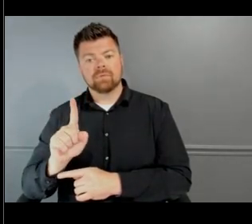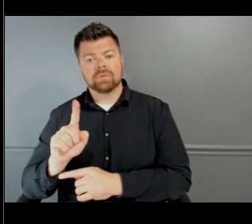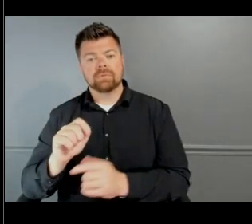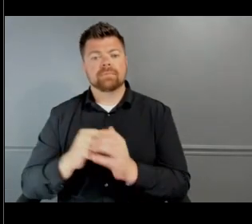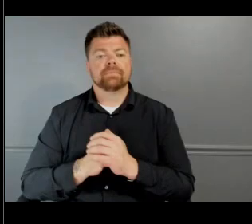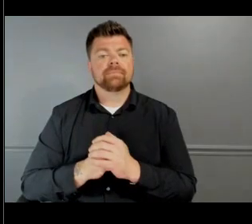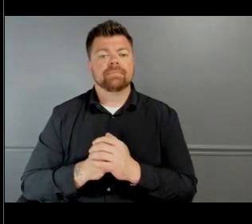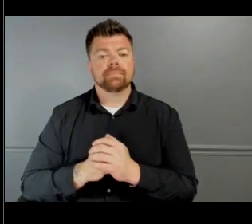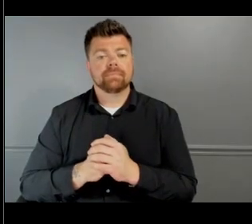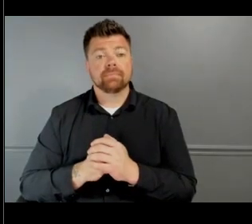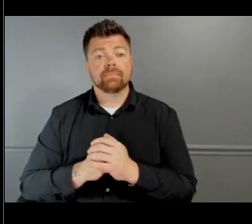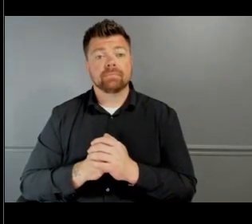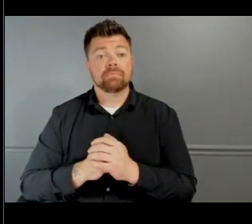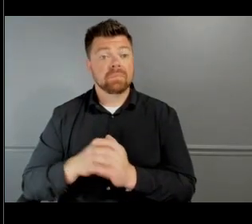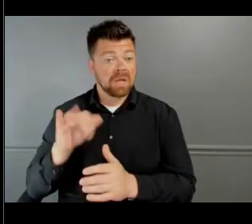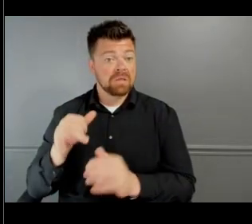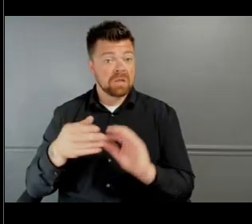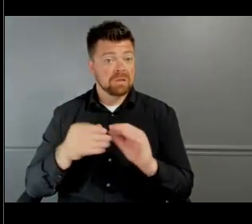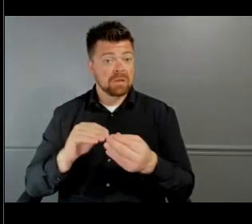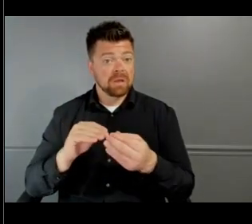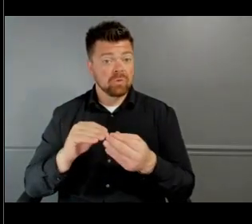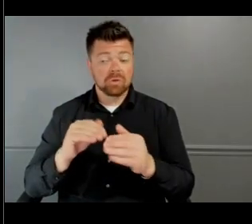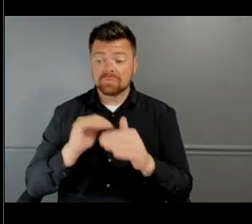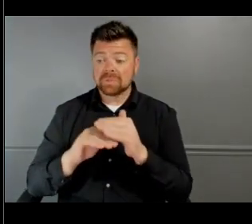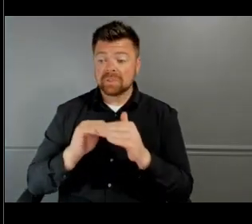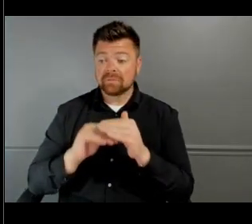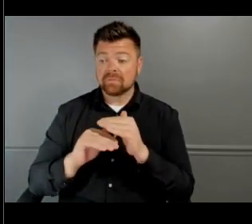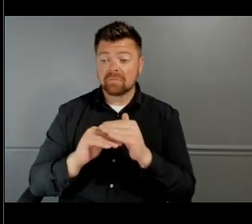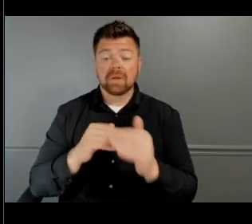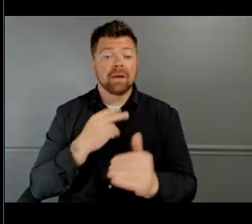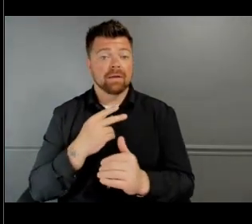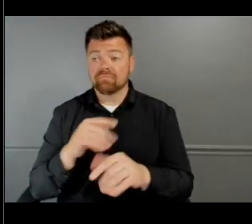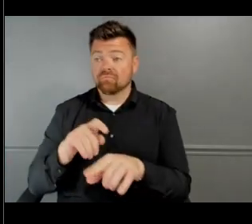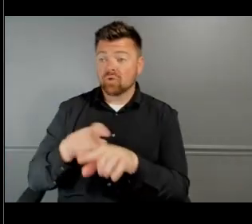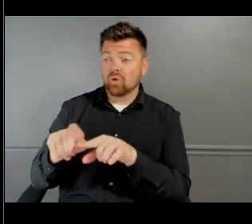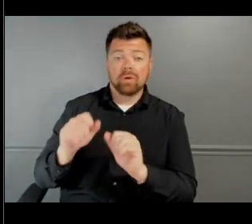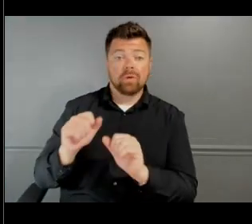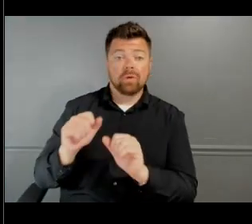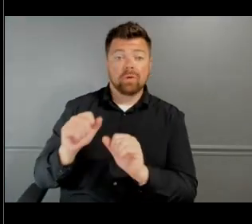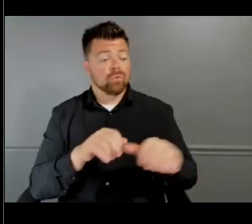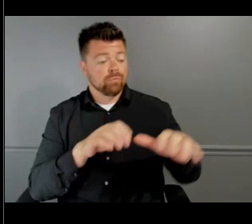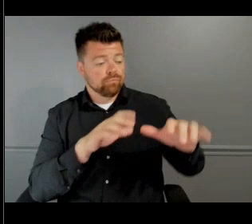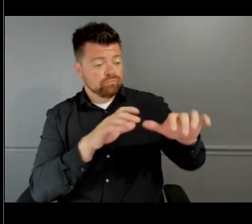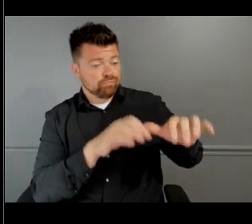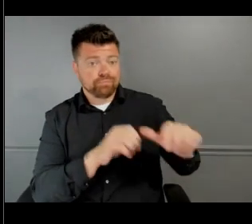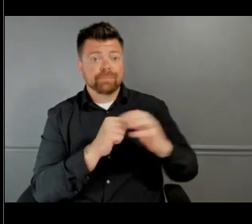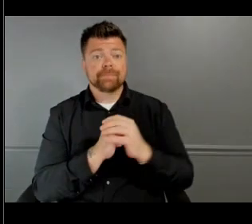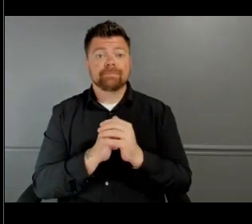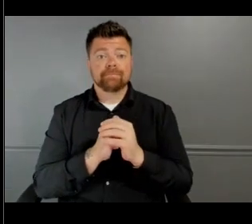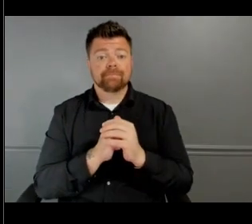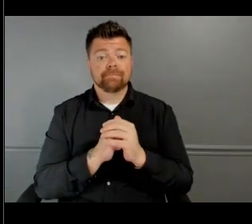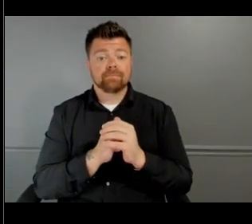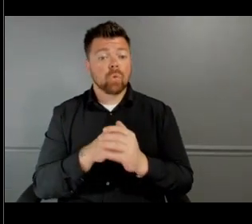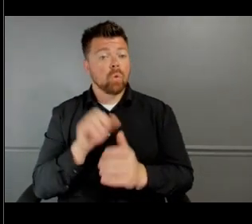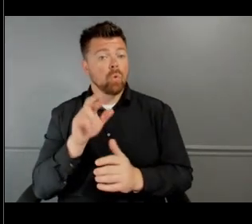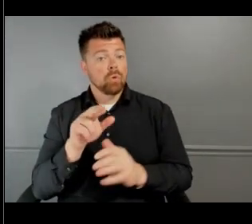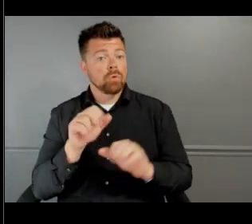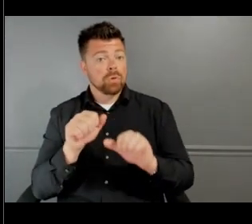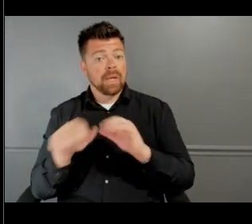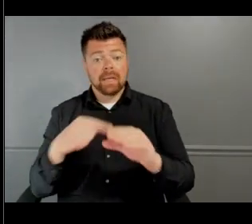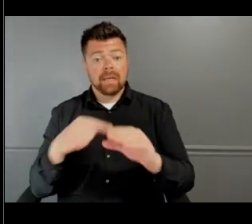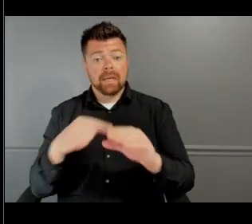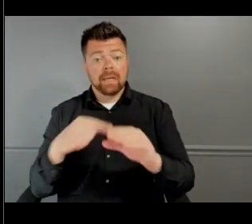888-341-7781. And that number is accessible by voice or teletypewriter, or feel free to email